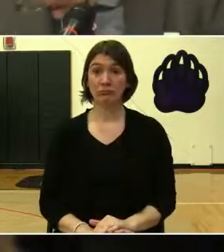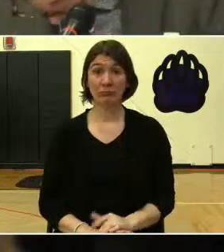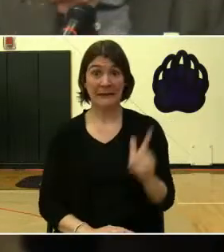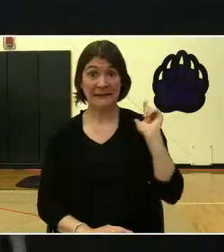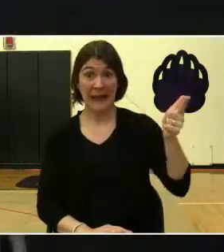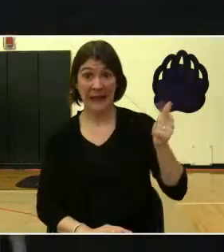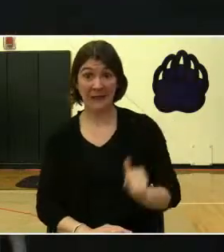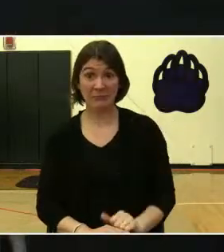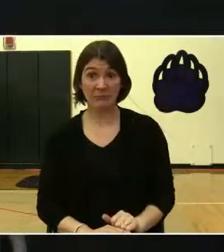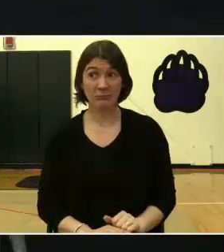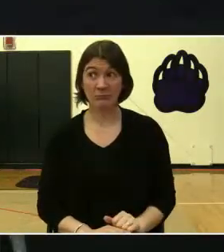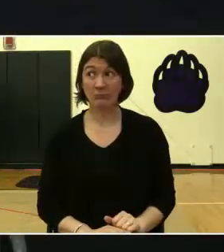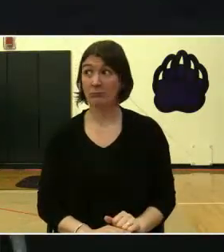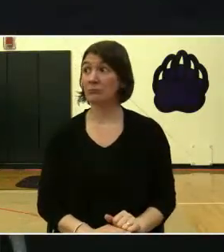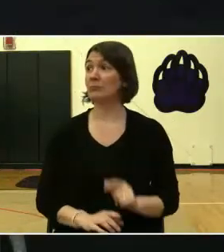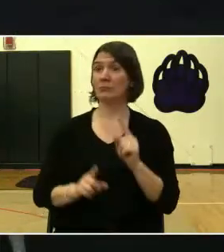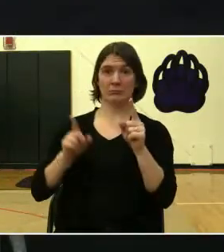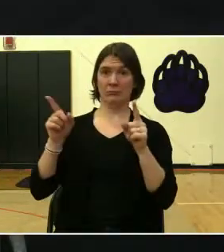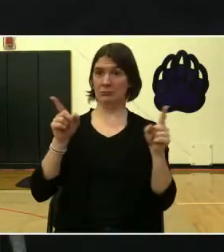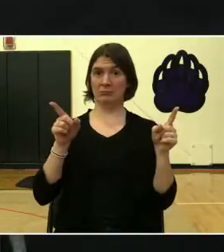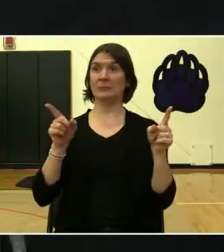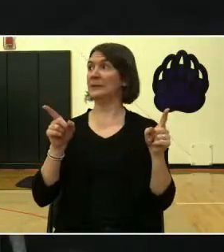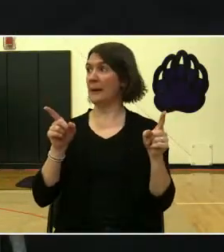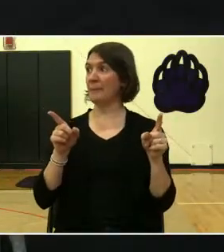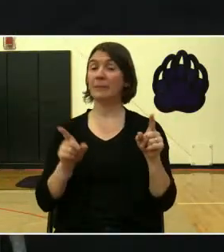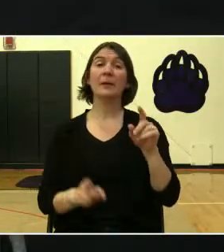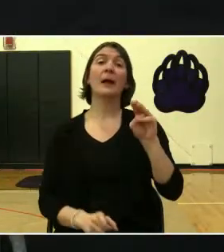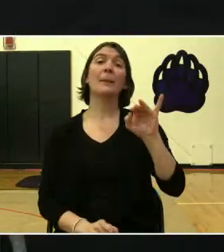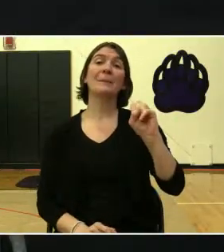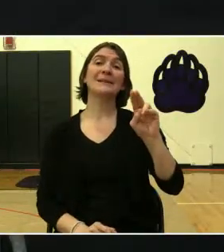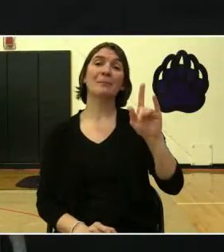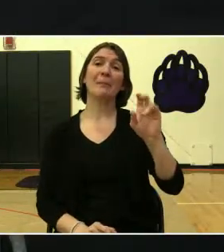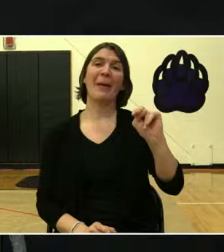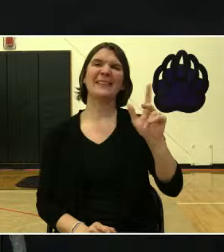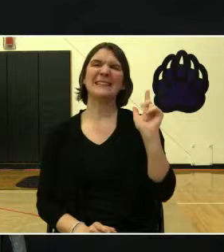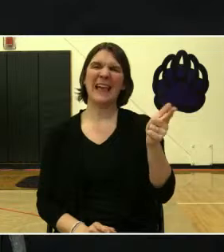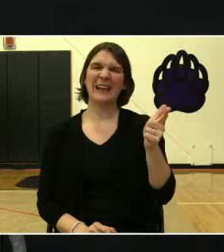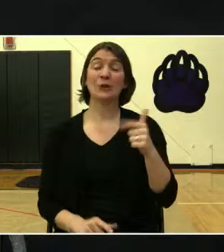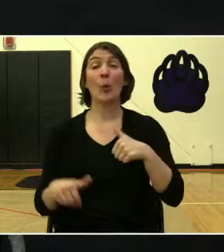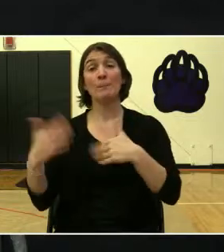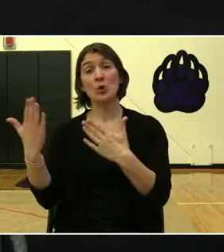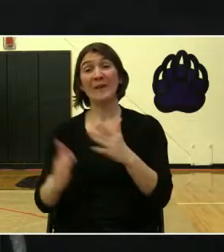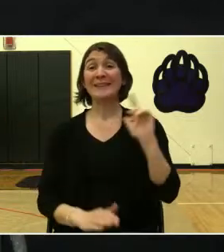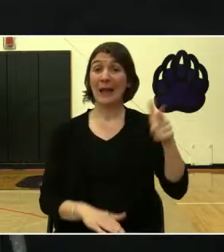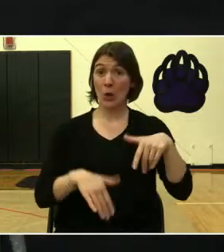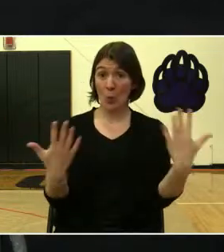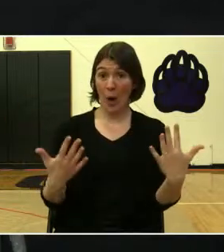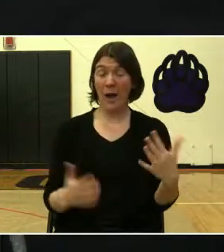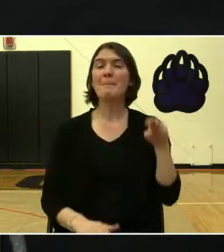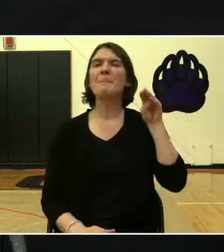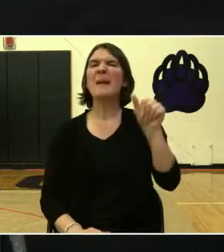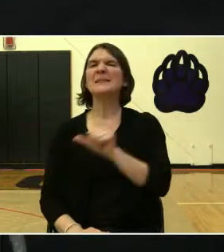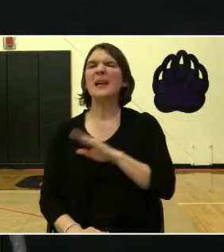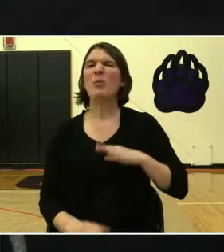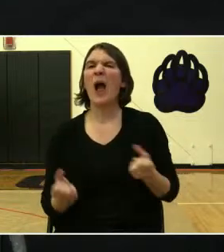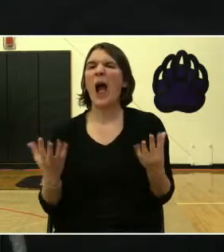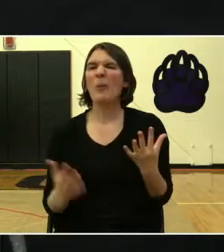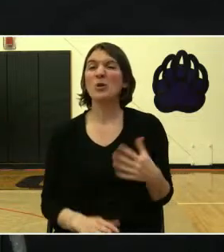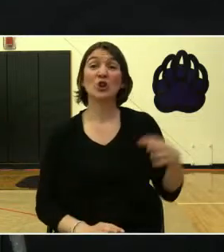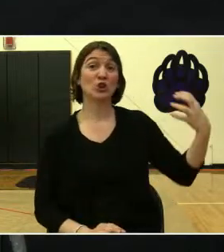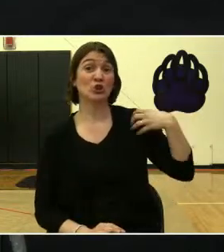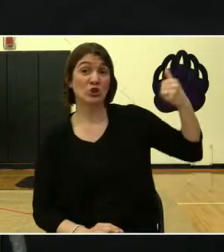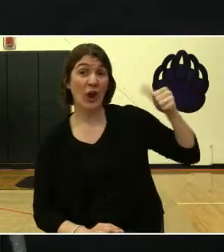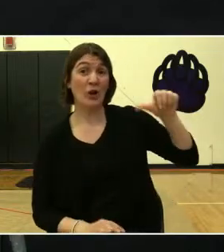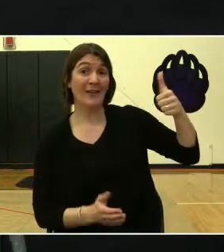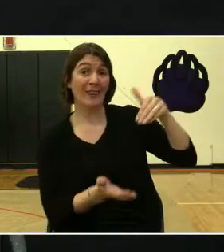is there a second Miss Melton seconds it's been moved and seconded that the compensation of the select board chair be